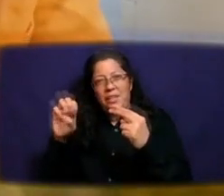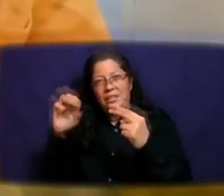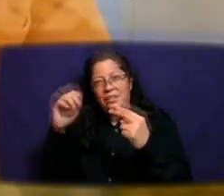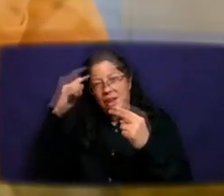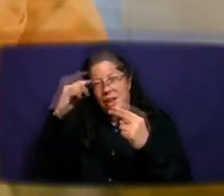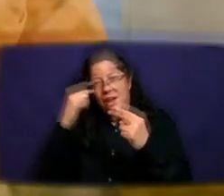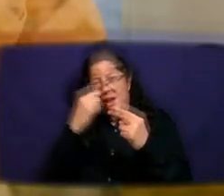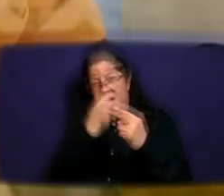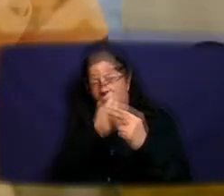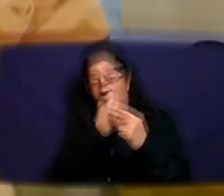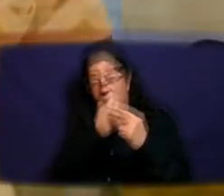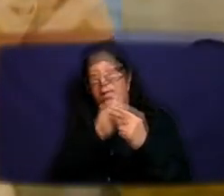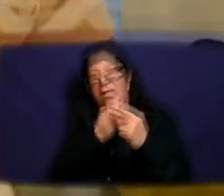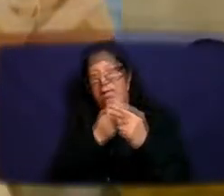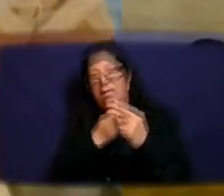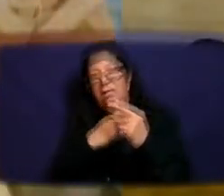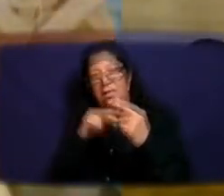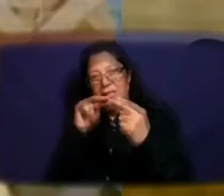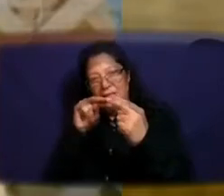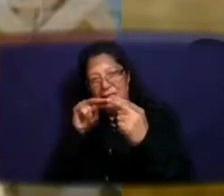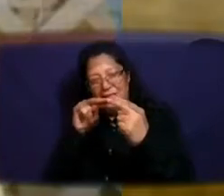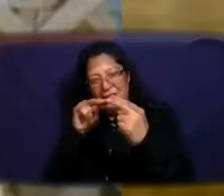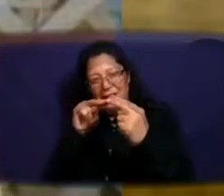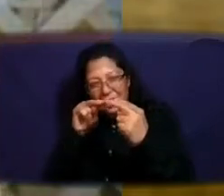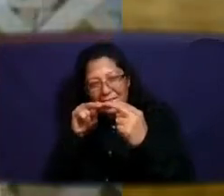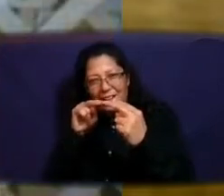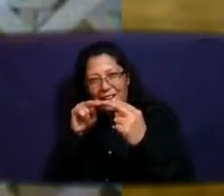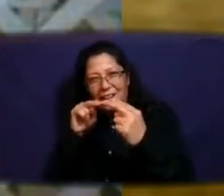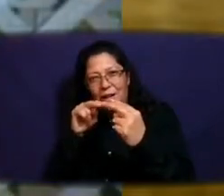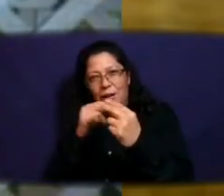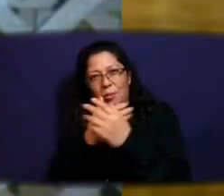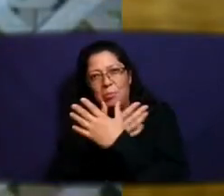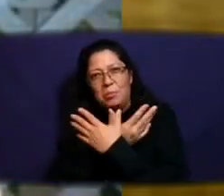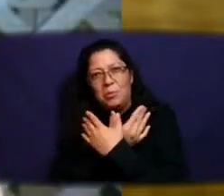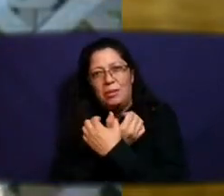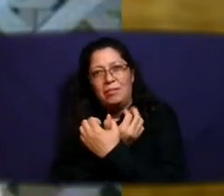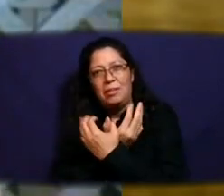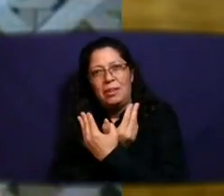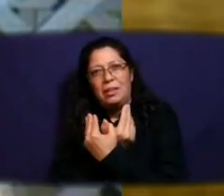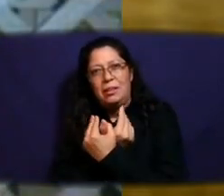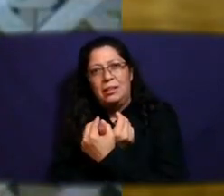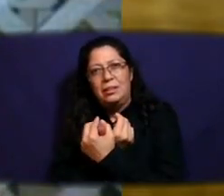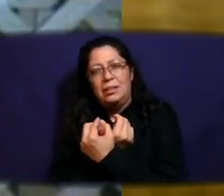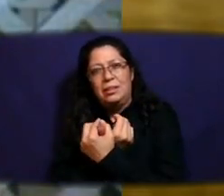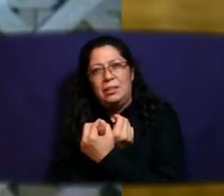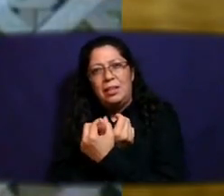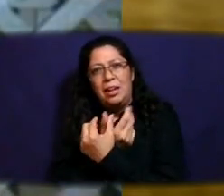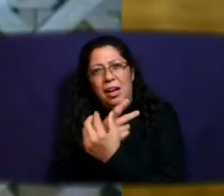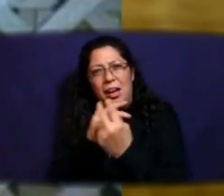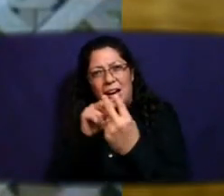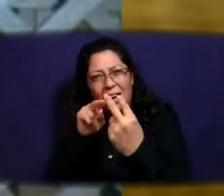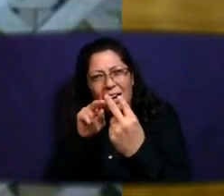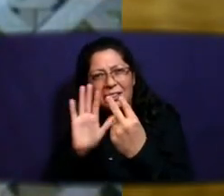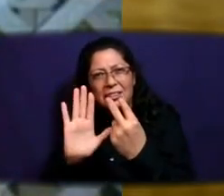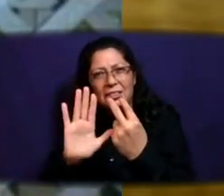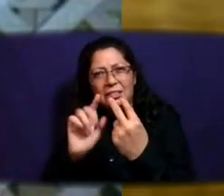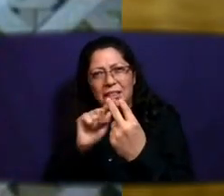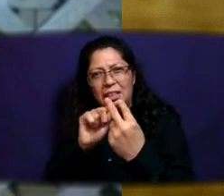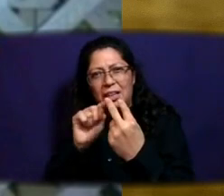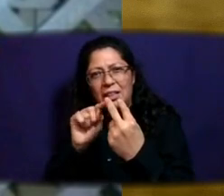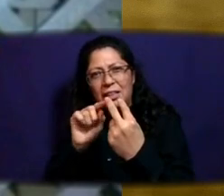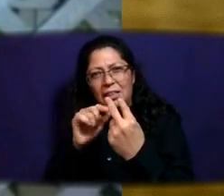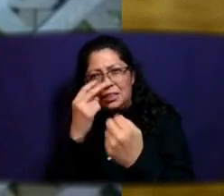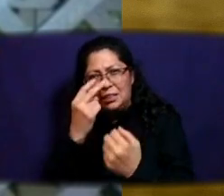I see the butterfly. In Meme's eyes, I see the walnut